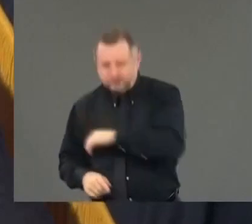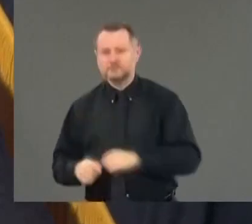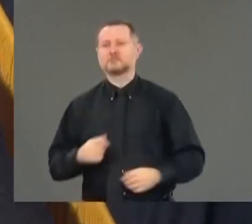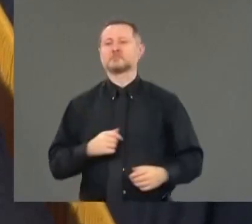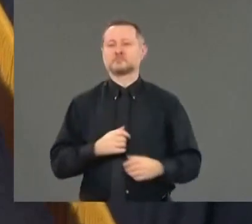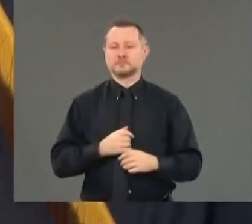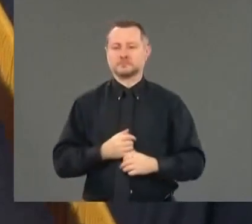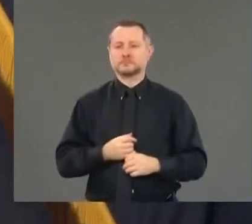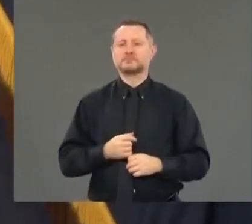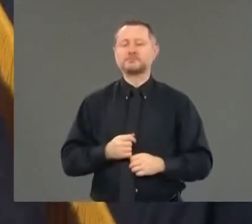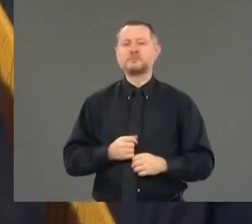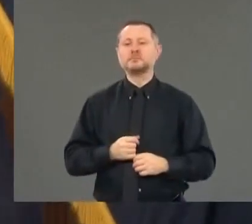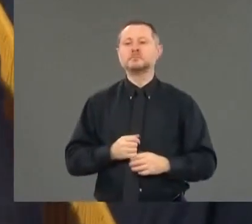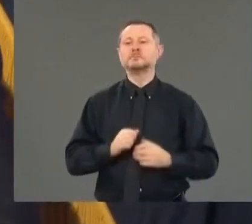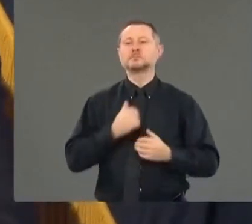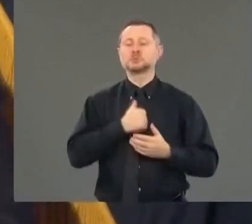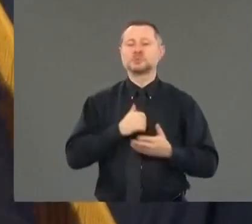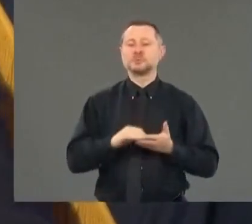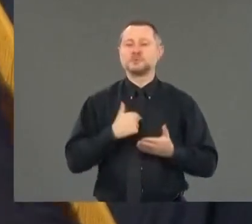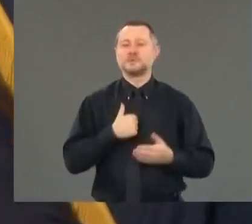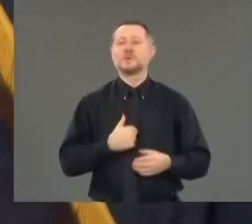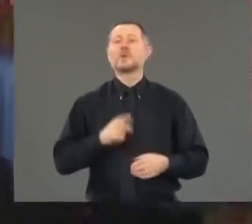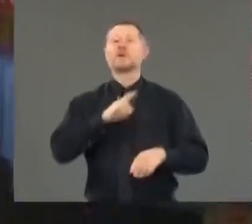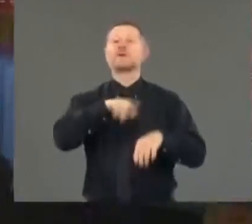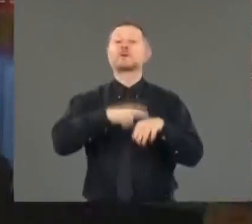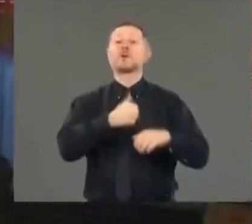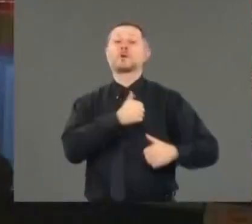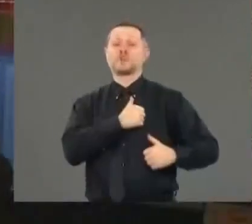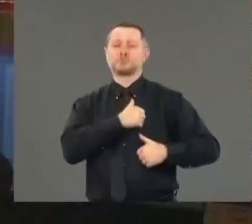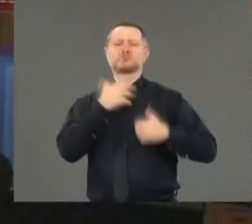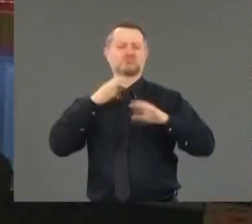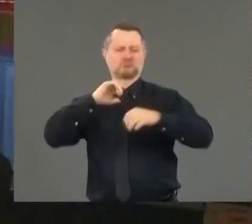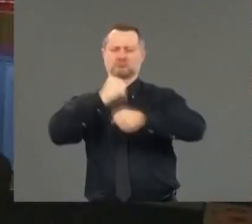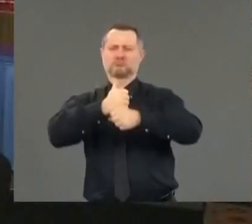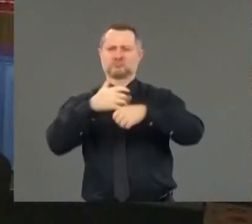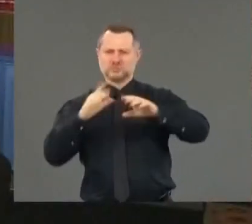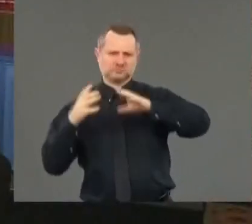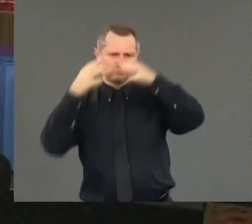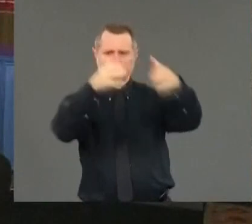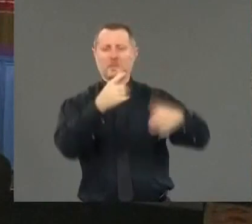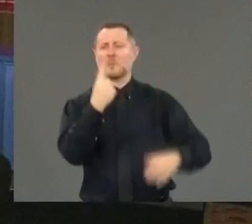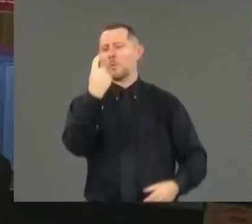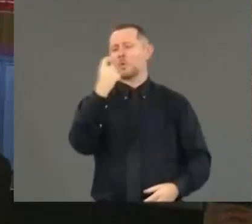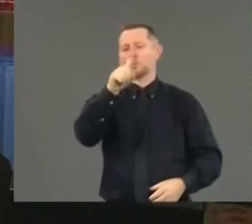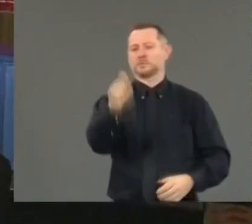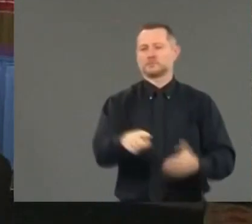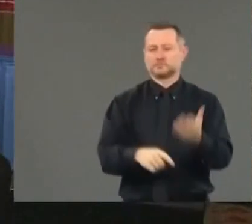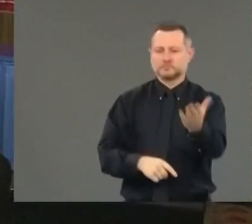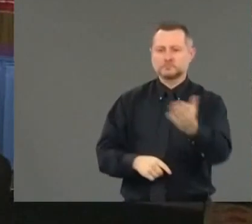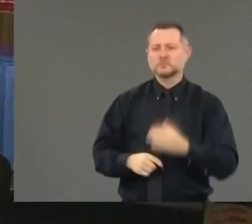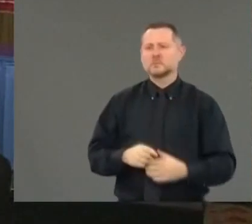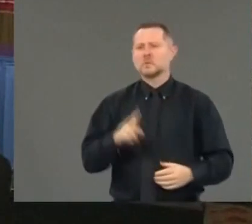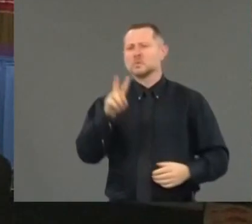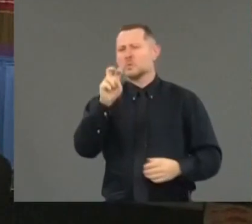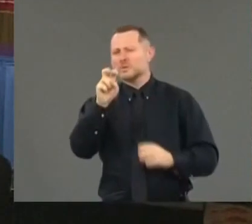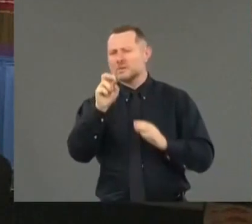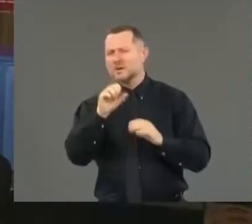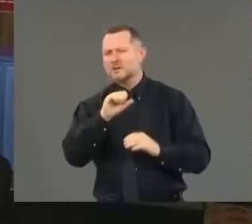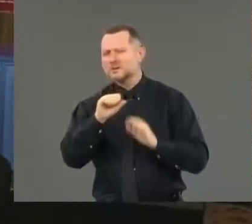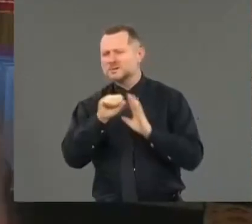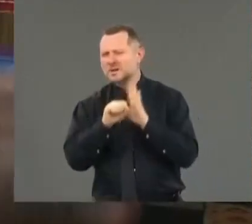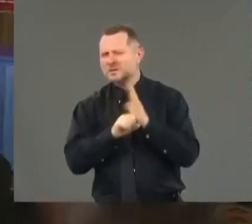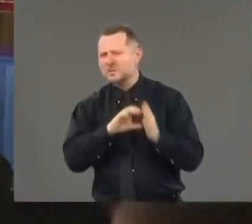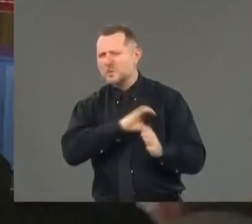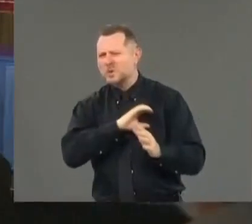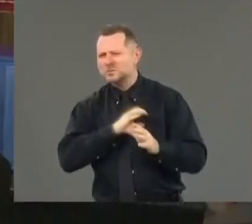and we have the National Guard on standby. One more, Mr. Campbell. So what are those 200 state troopers that are going to Rochester?